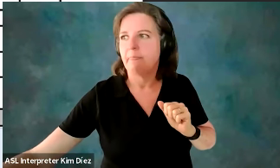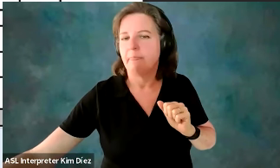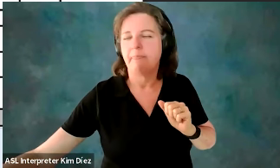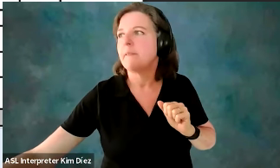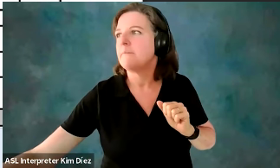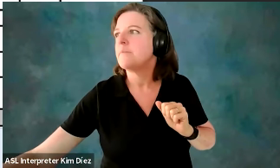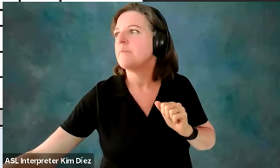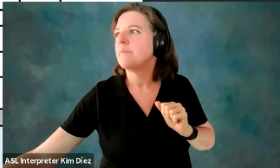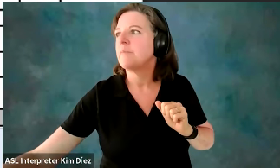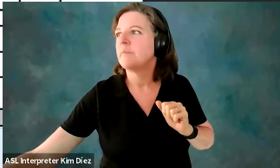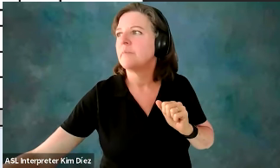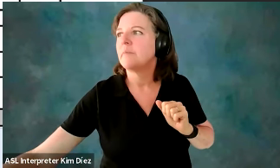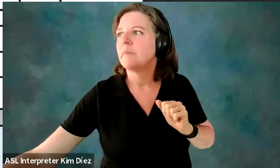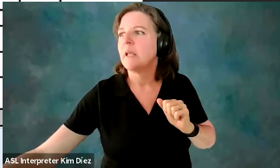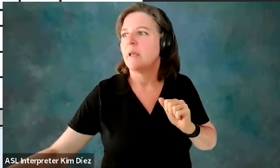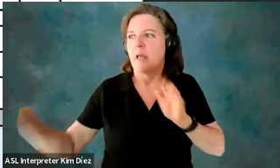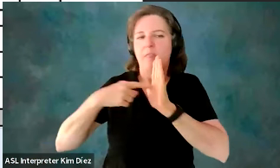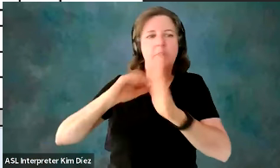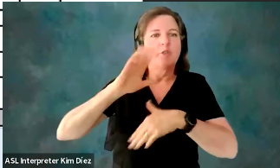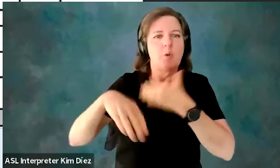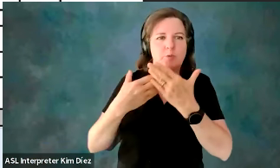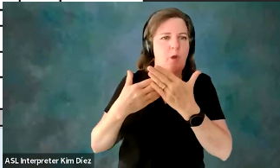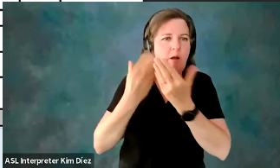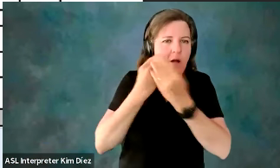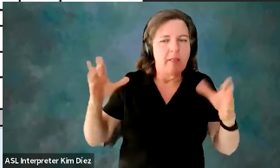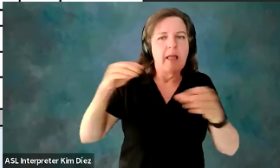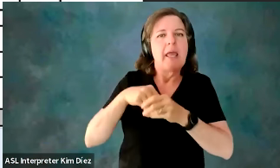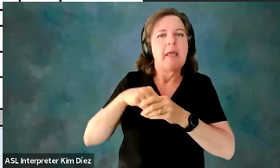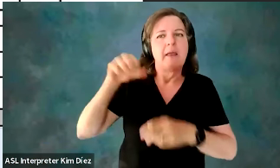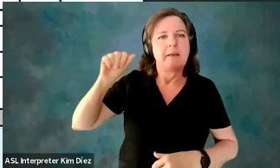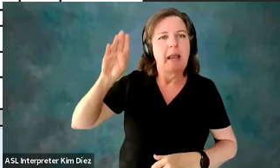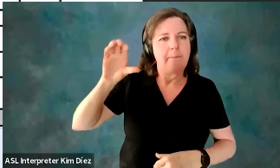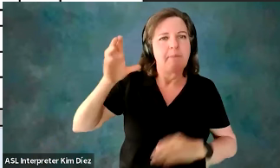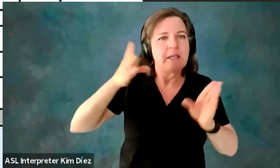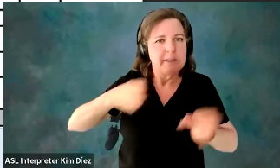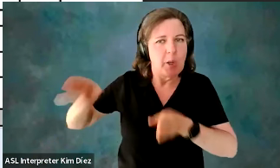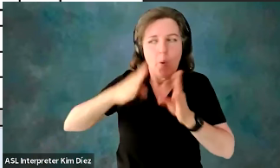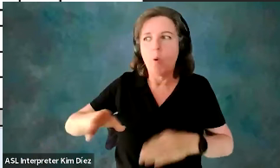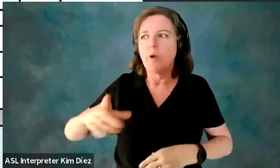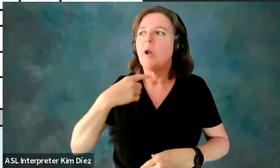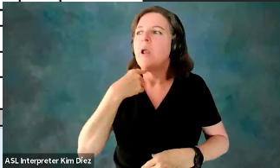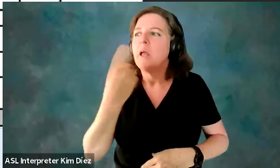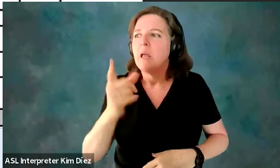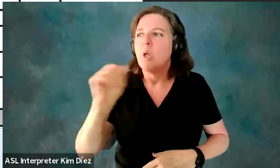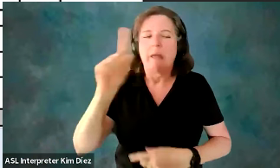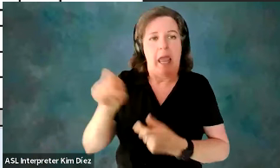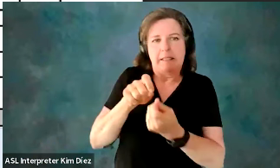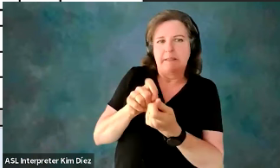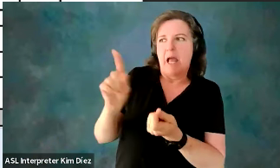all of the interpretations in alphabetical order that we have, and it tells you exactly where you're going to find